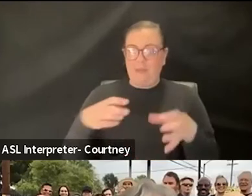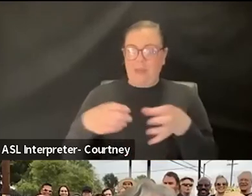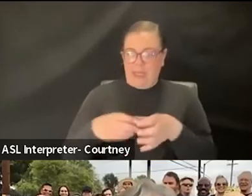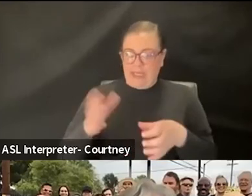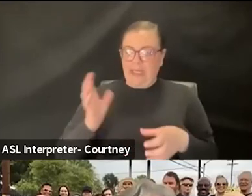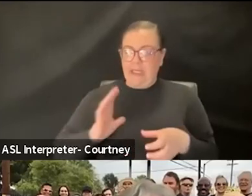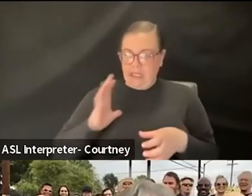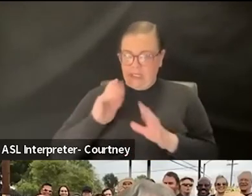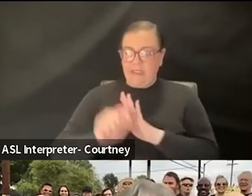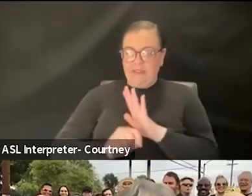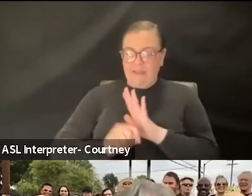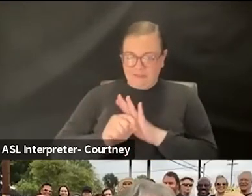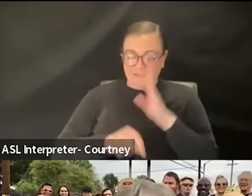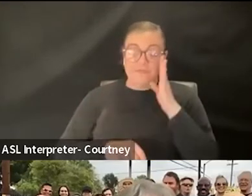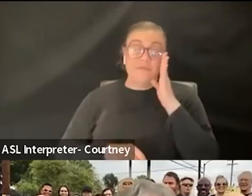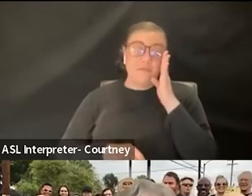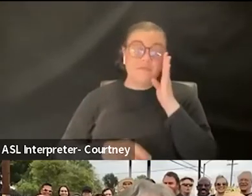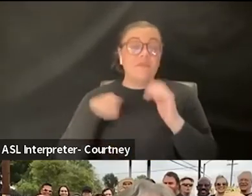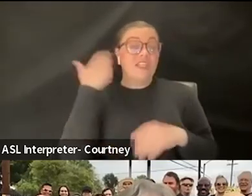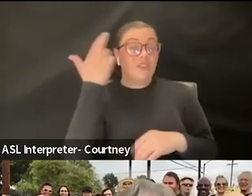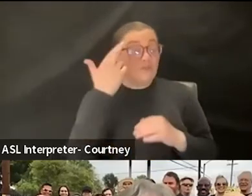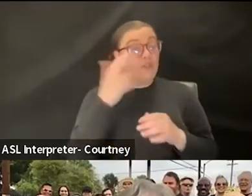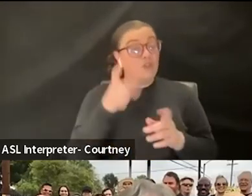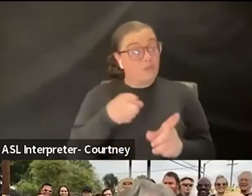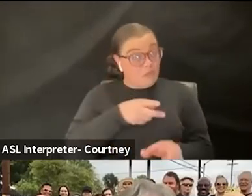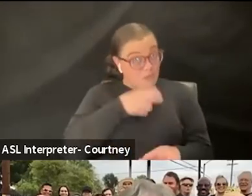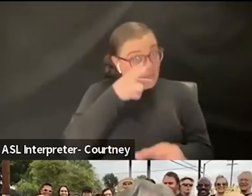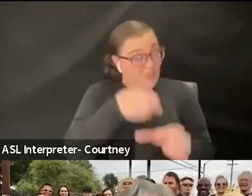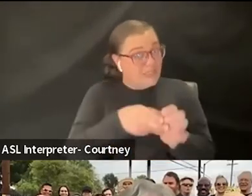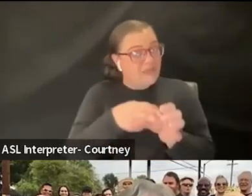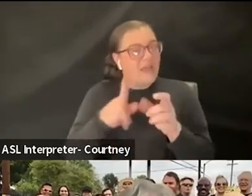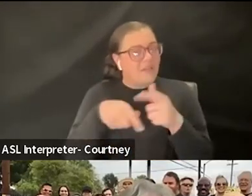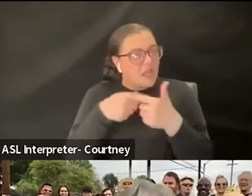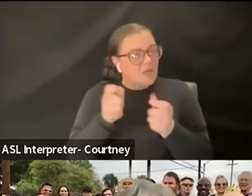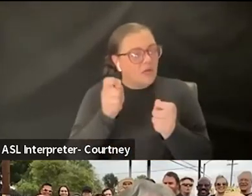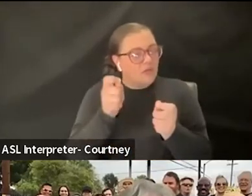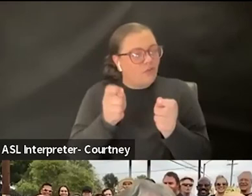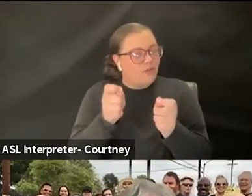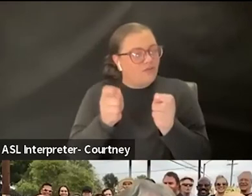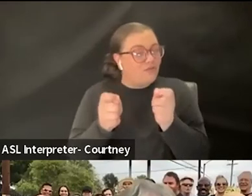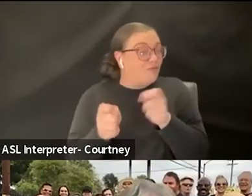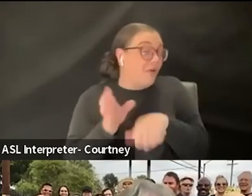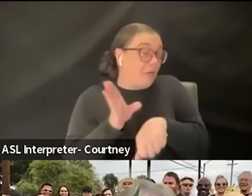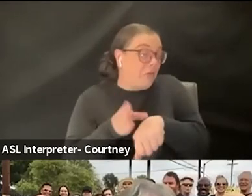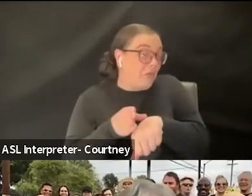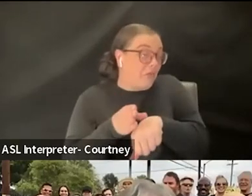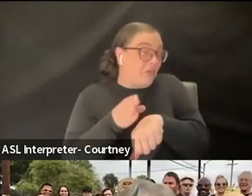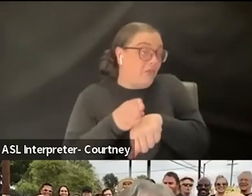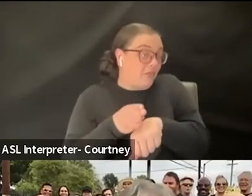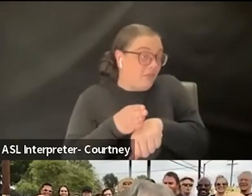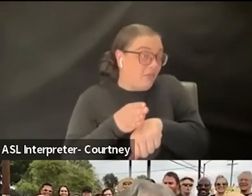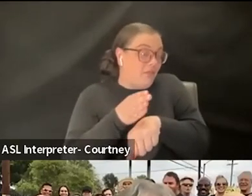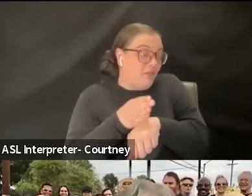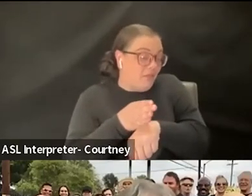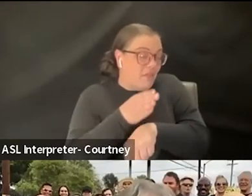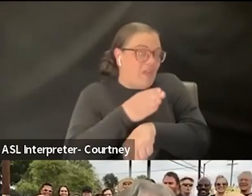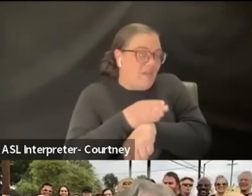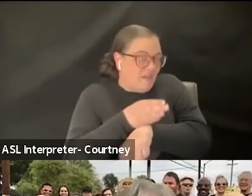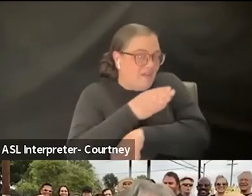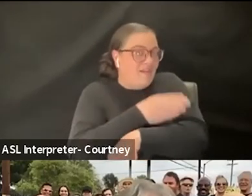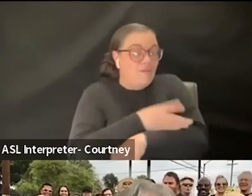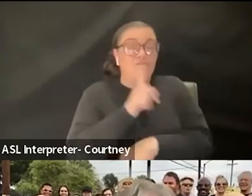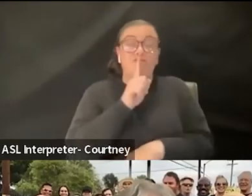make gradual changes. So once you have done those things, then you have another world that opens up to